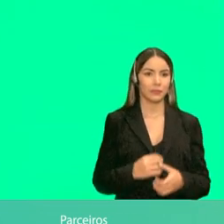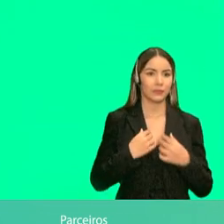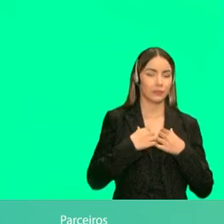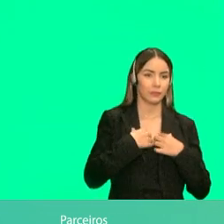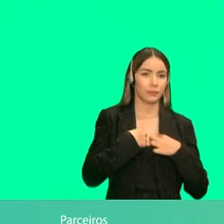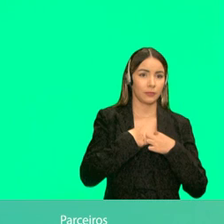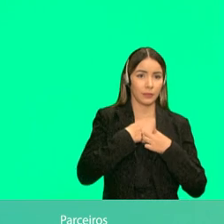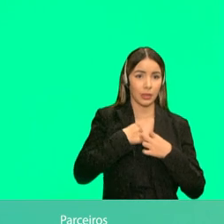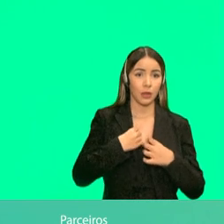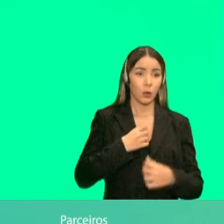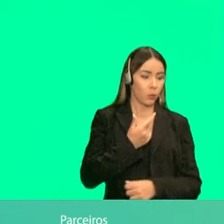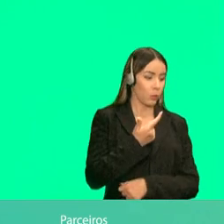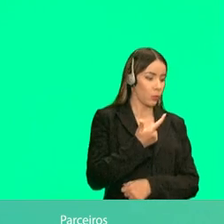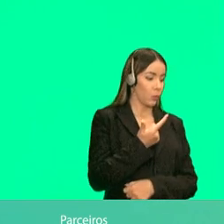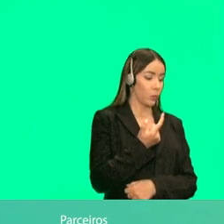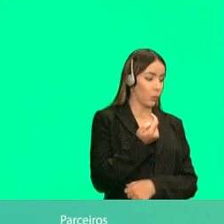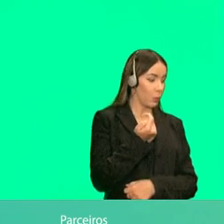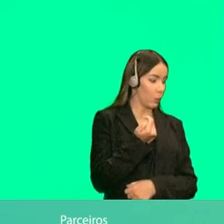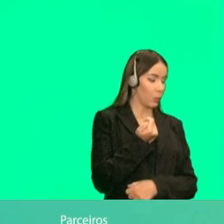So Yara is a company